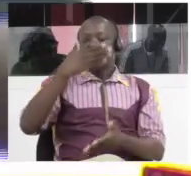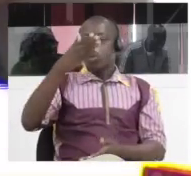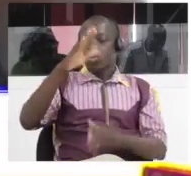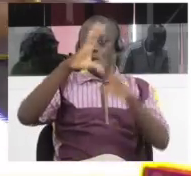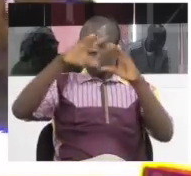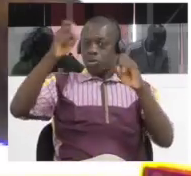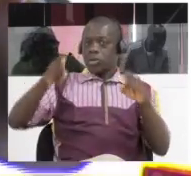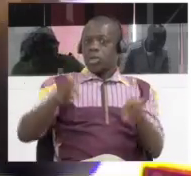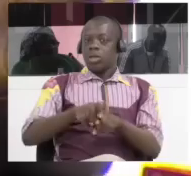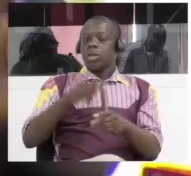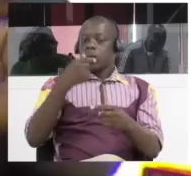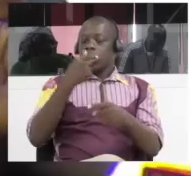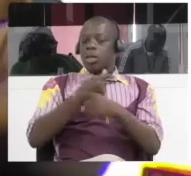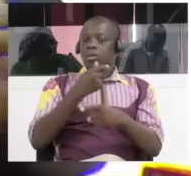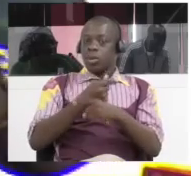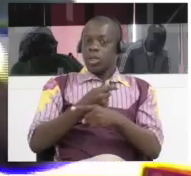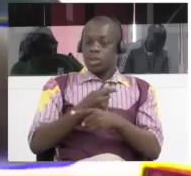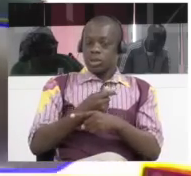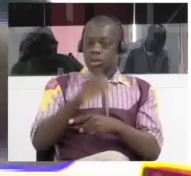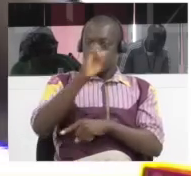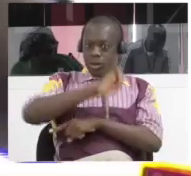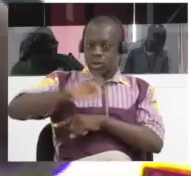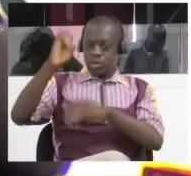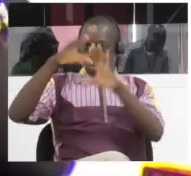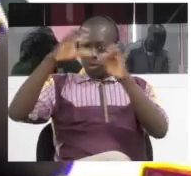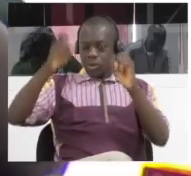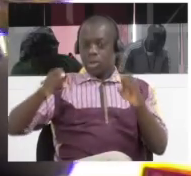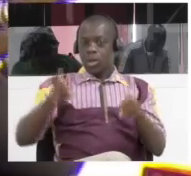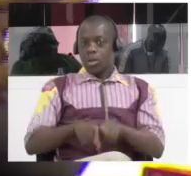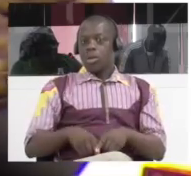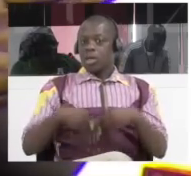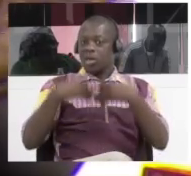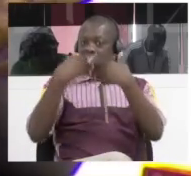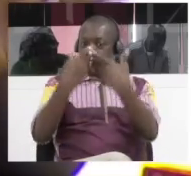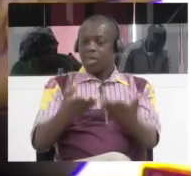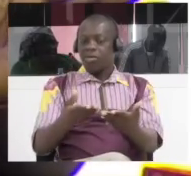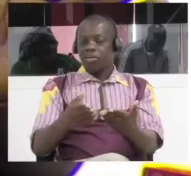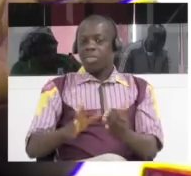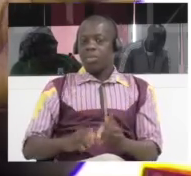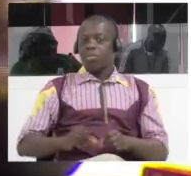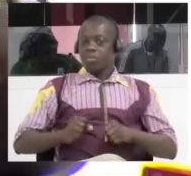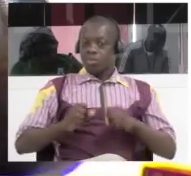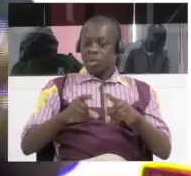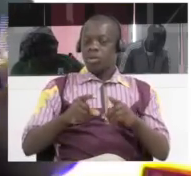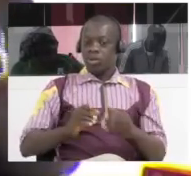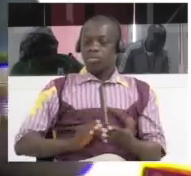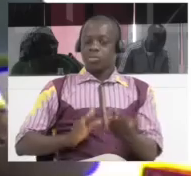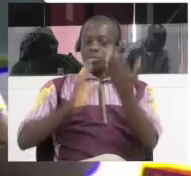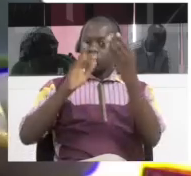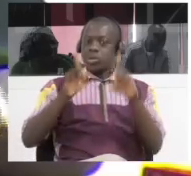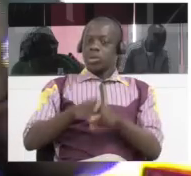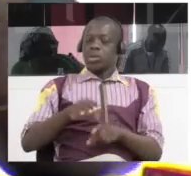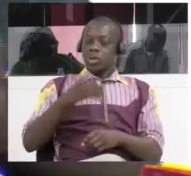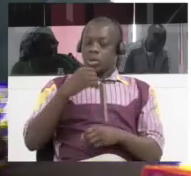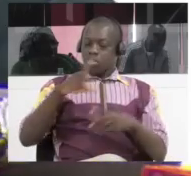that the exercise troop were one, so that you will be given a particular phase of the operation or the exercise with which you prepare your